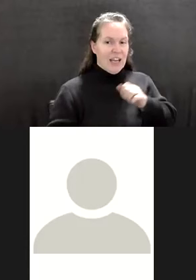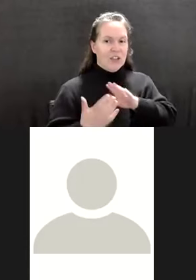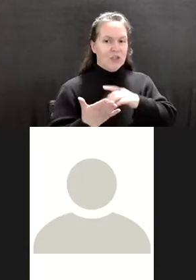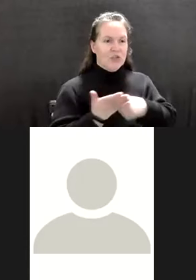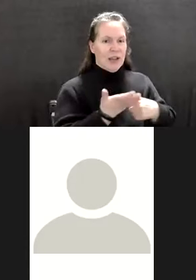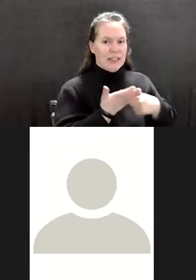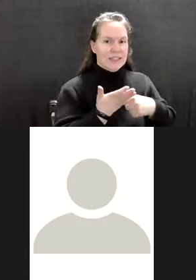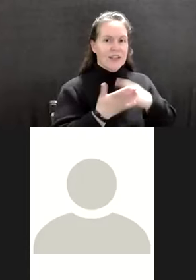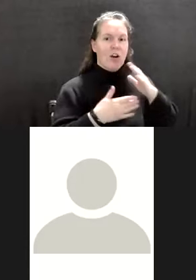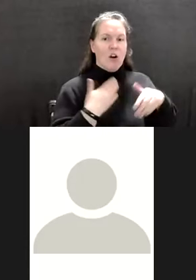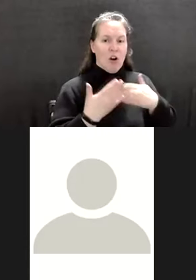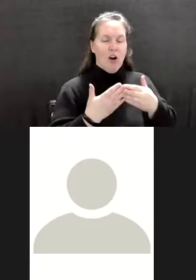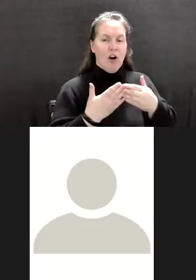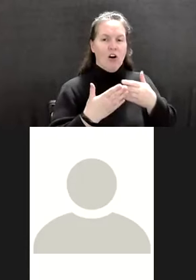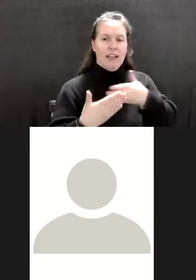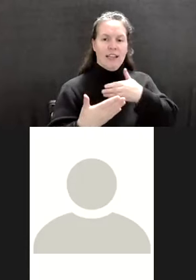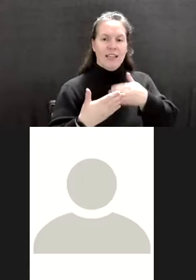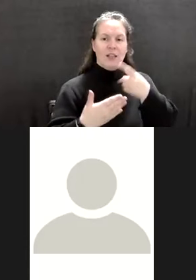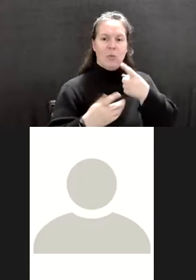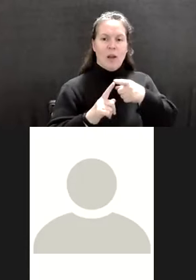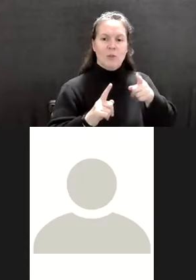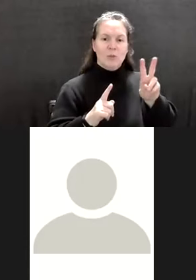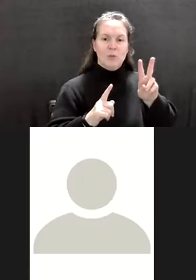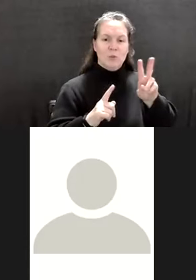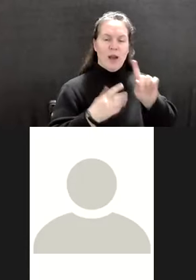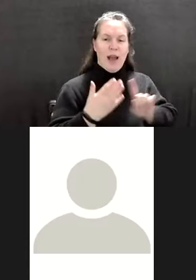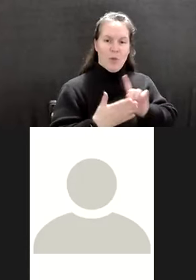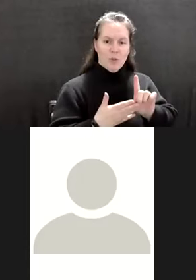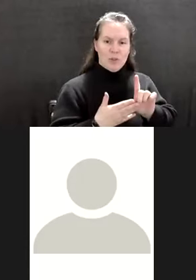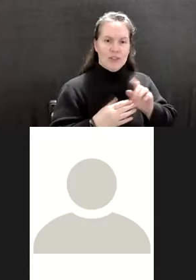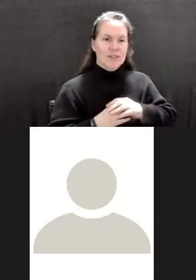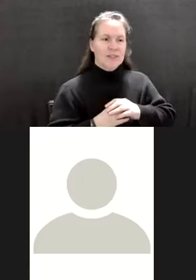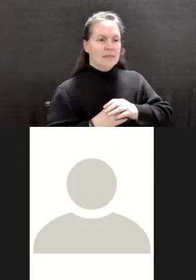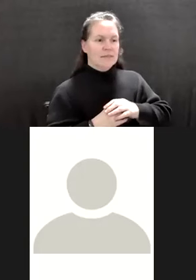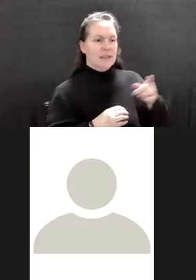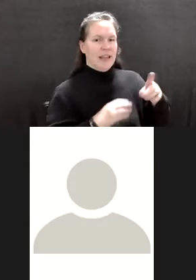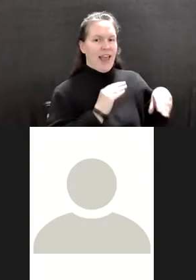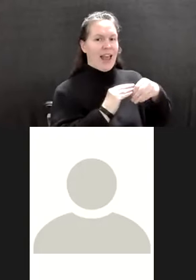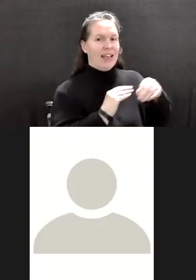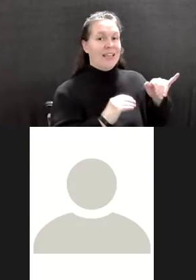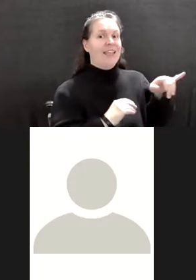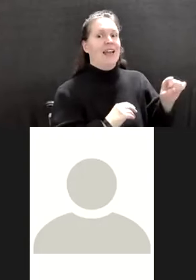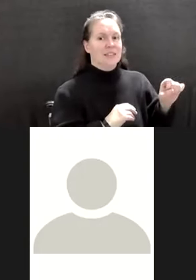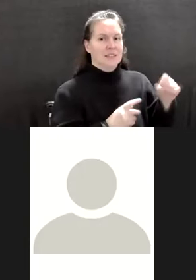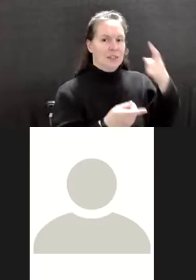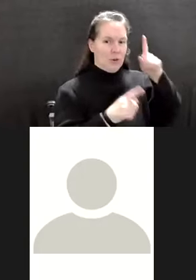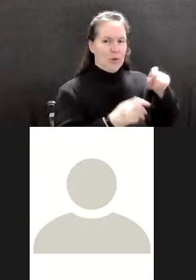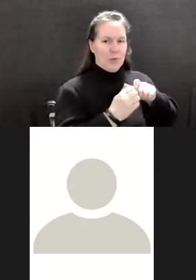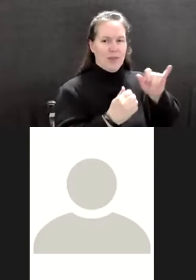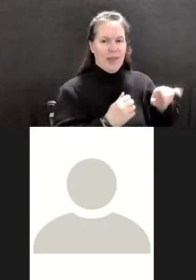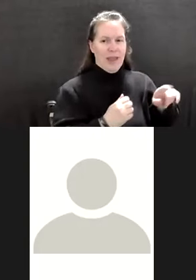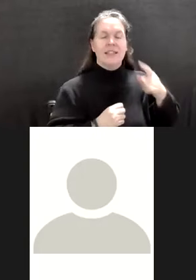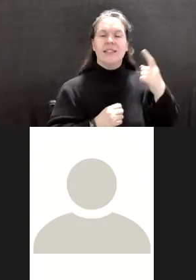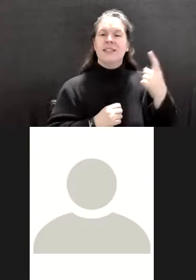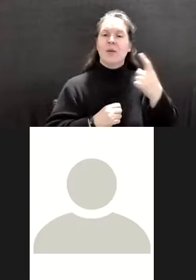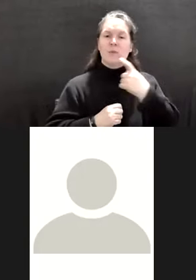1 to 2 hours. And there's a yes to that. Now, someone asked, you know, is this on top